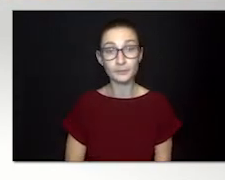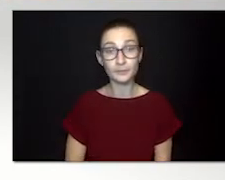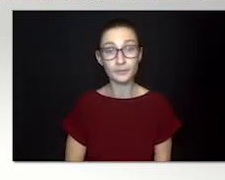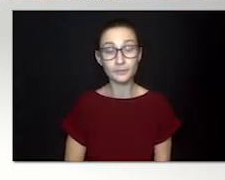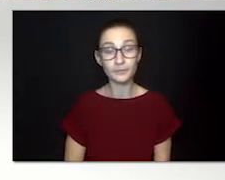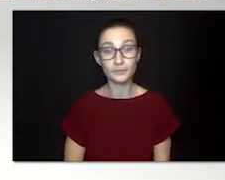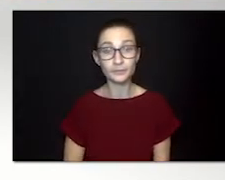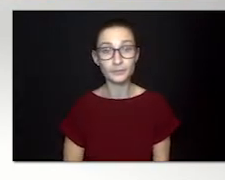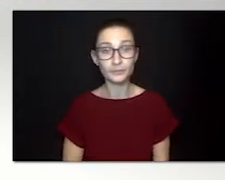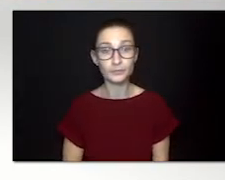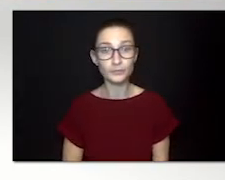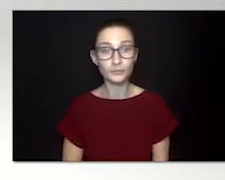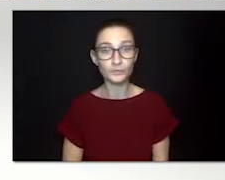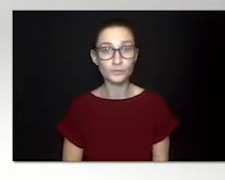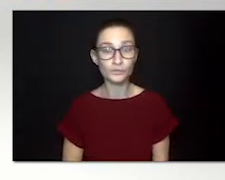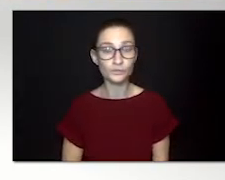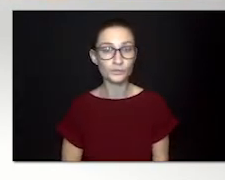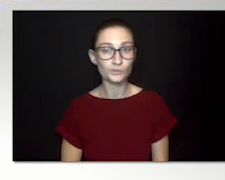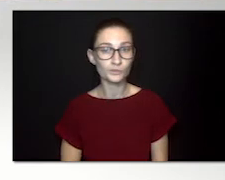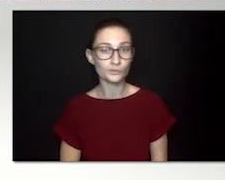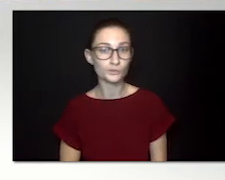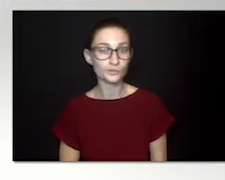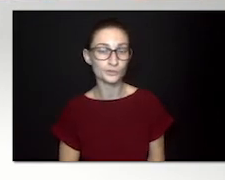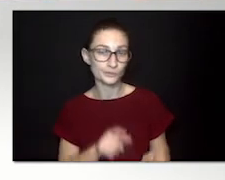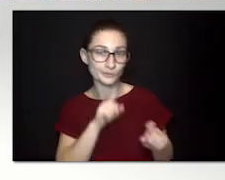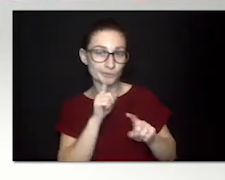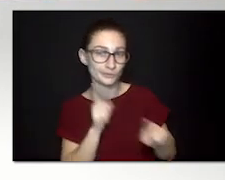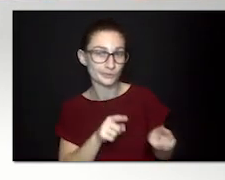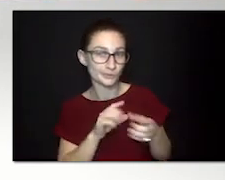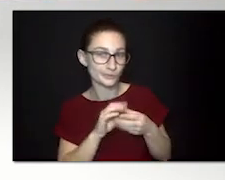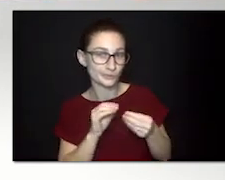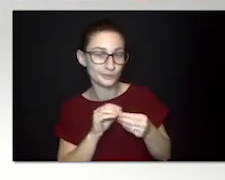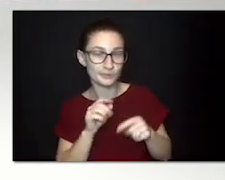I don't know the reason for it, maybe that is. Okay.